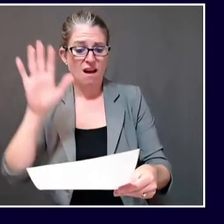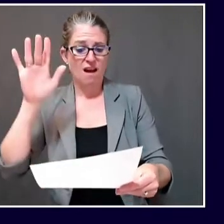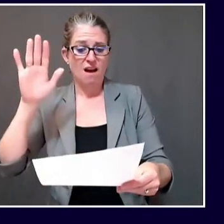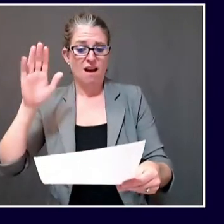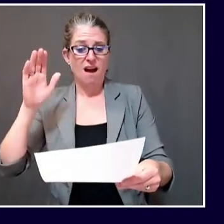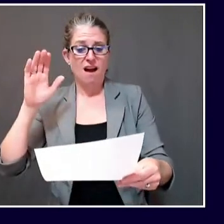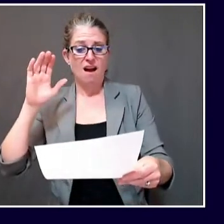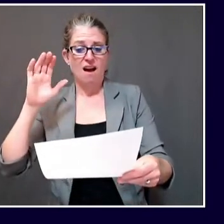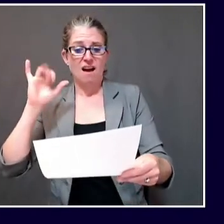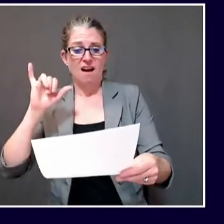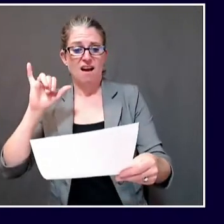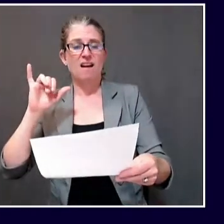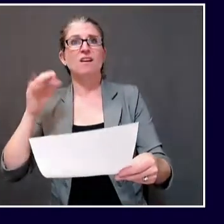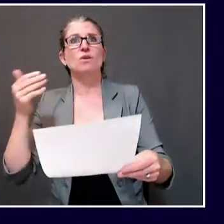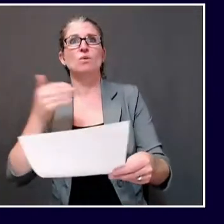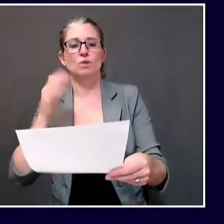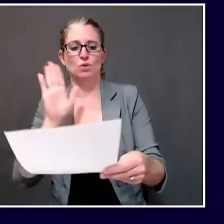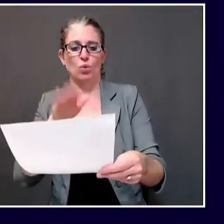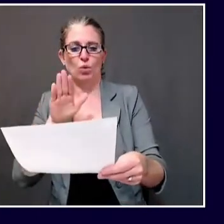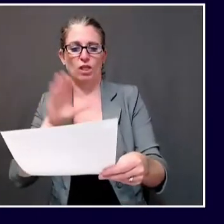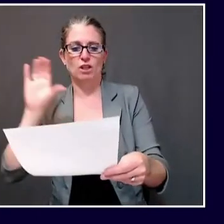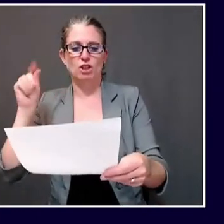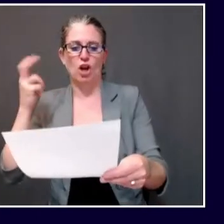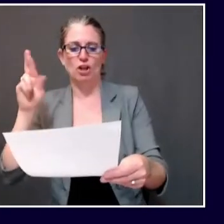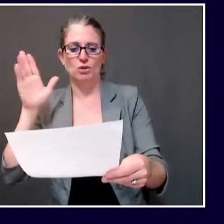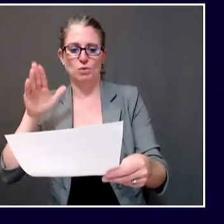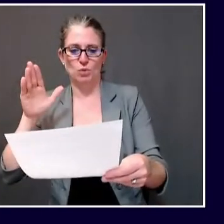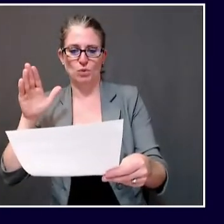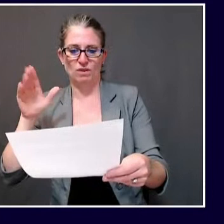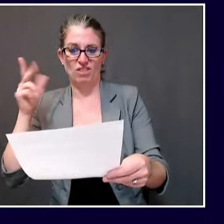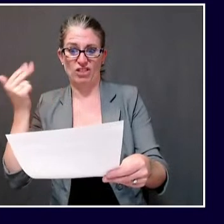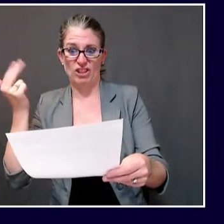Maine Public, we are 1 minute away.